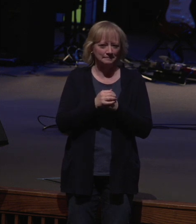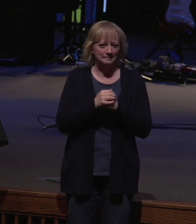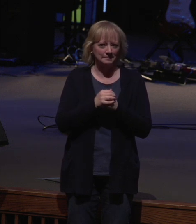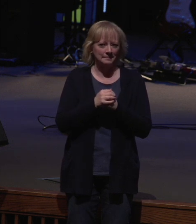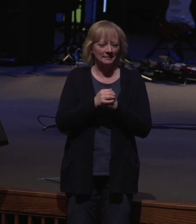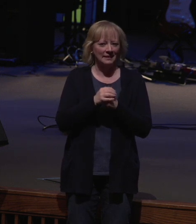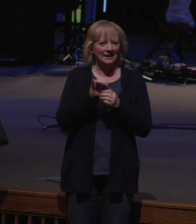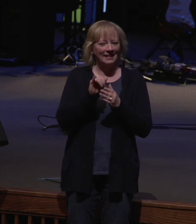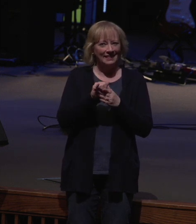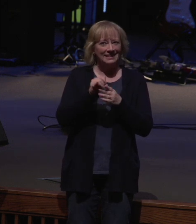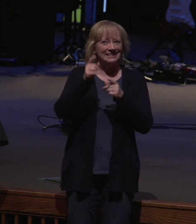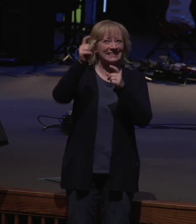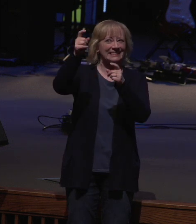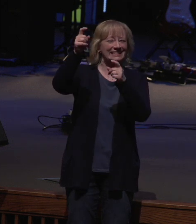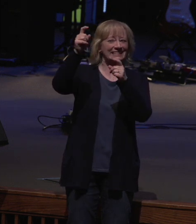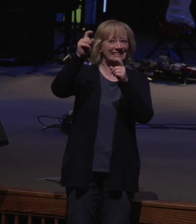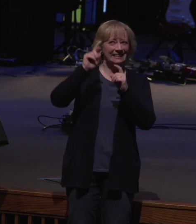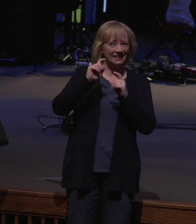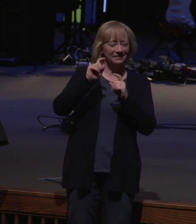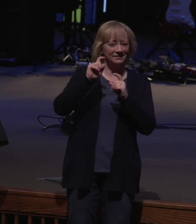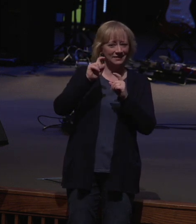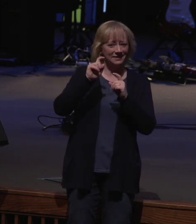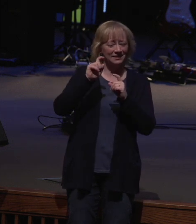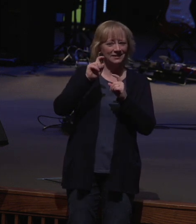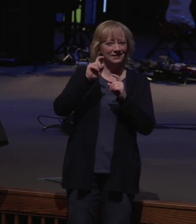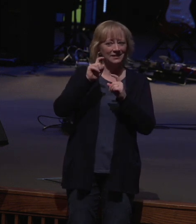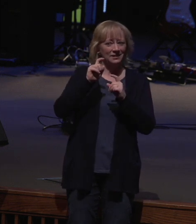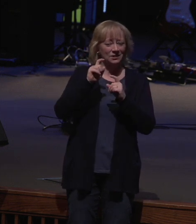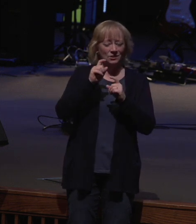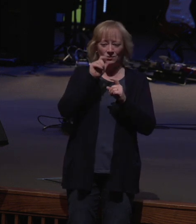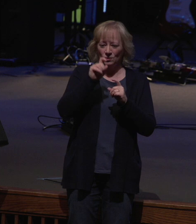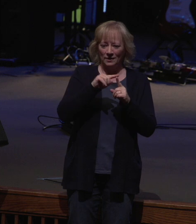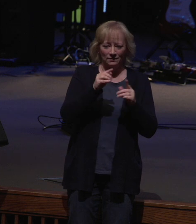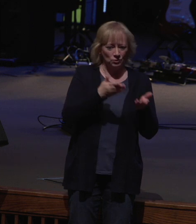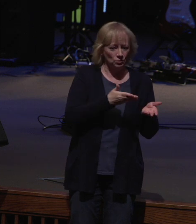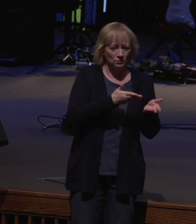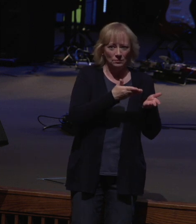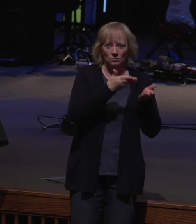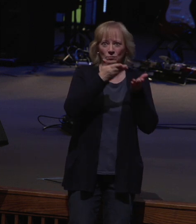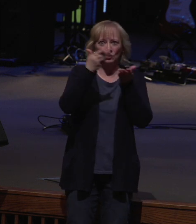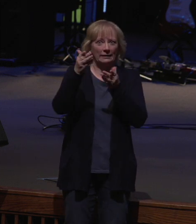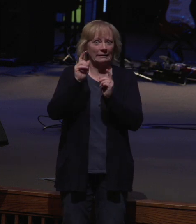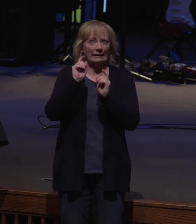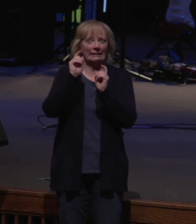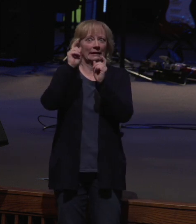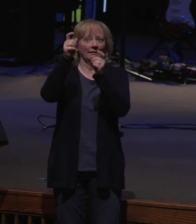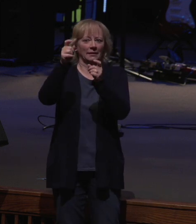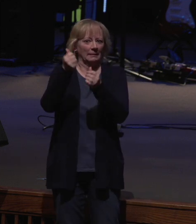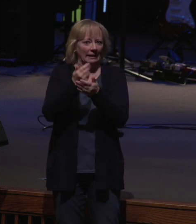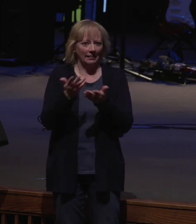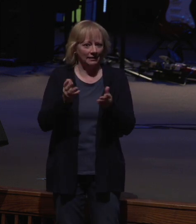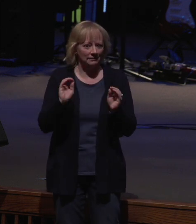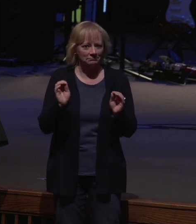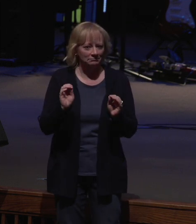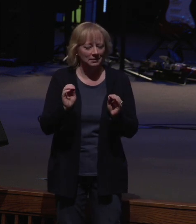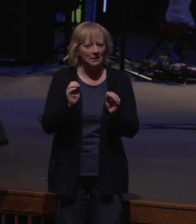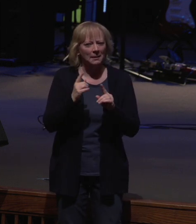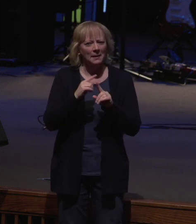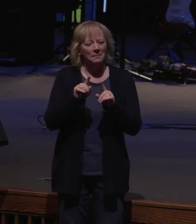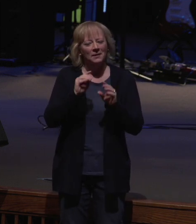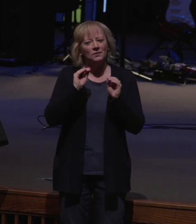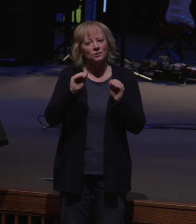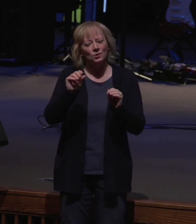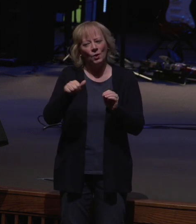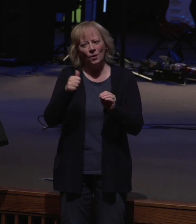It's a gift of grace, so you need bring nothing to the table, but there's no other